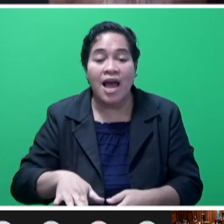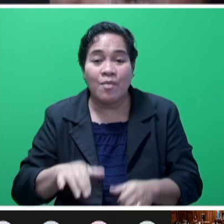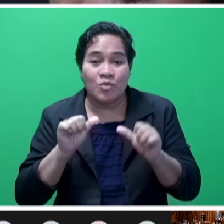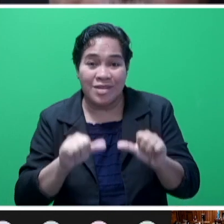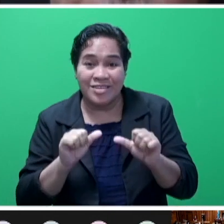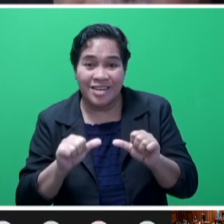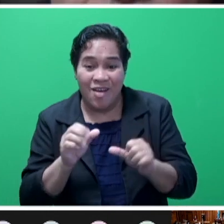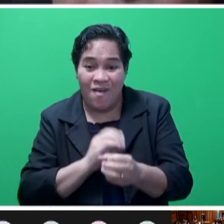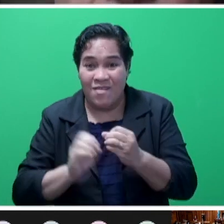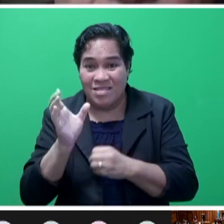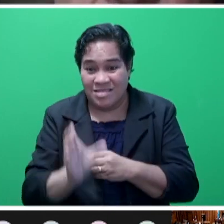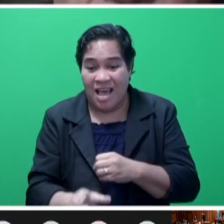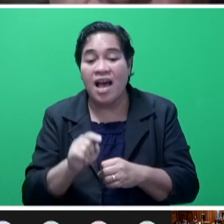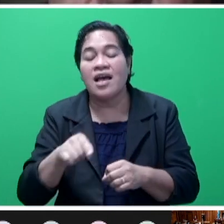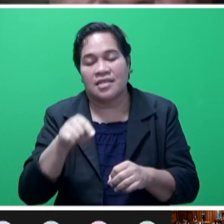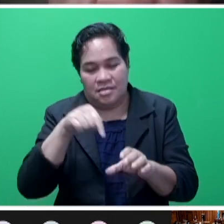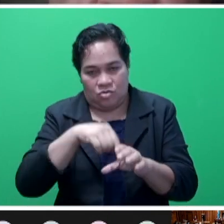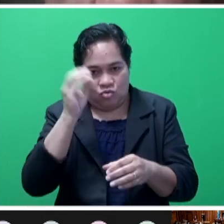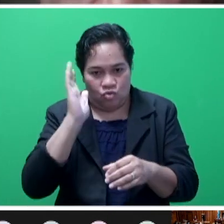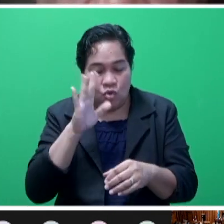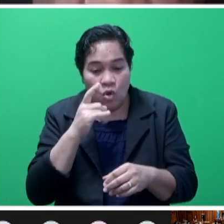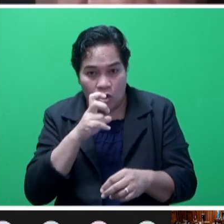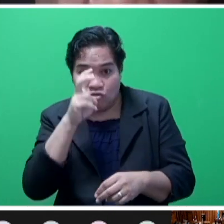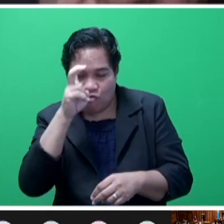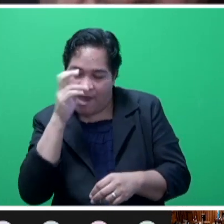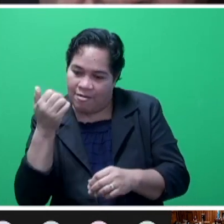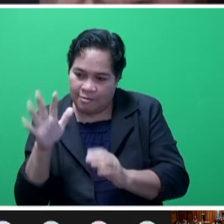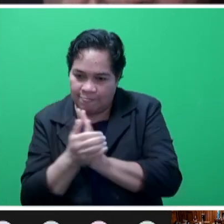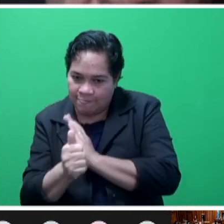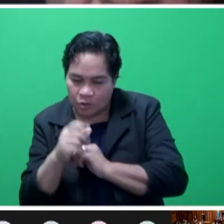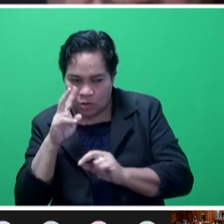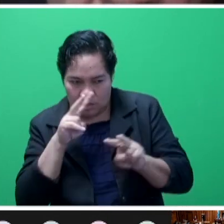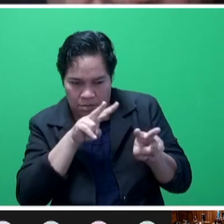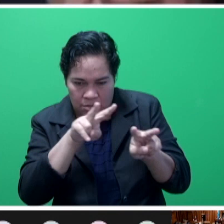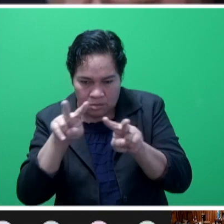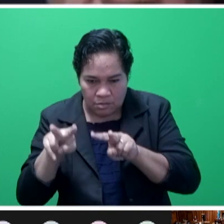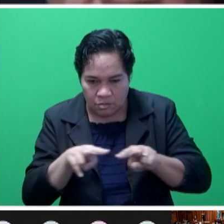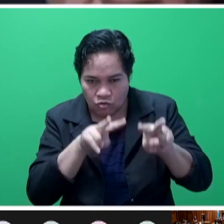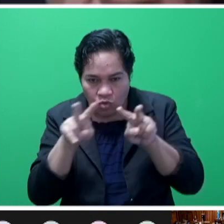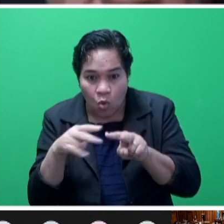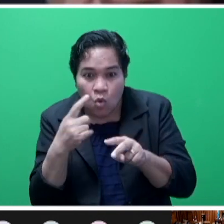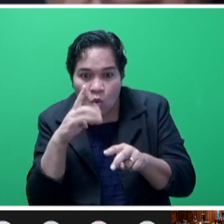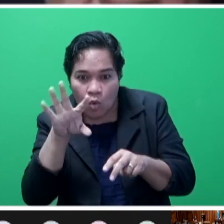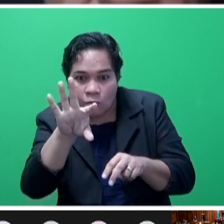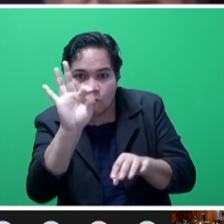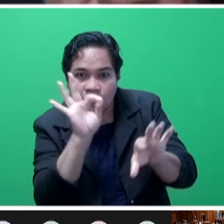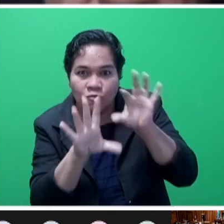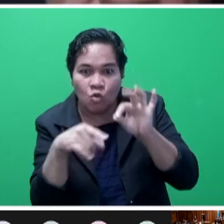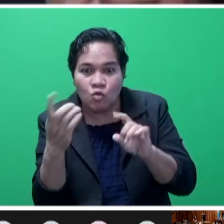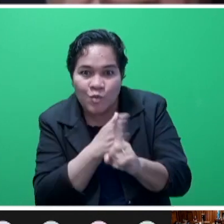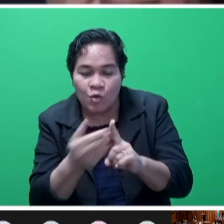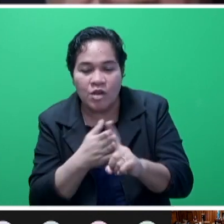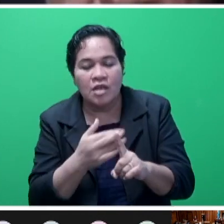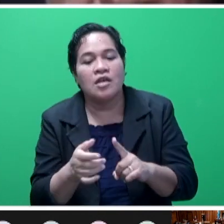trained to signal out such behaviors such as bullying and aggression, etc. And it is the onus is